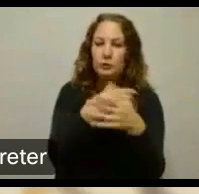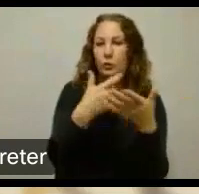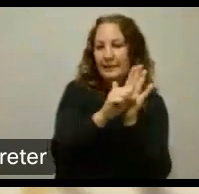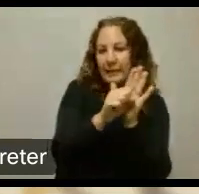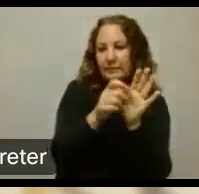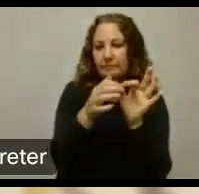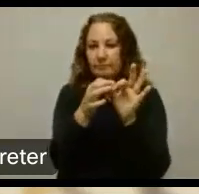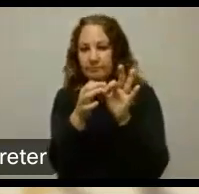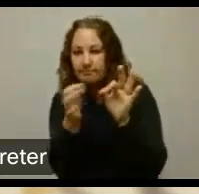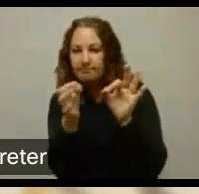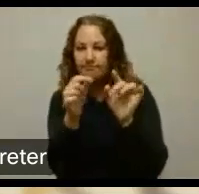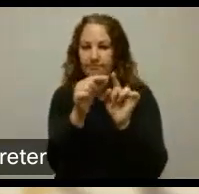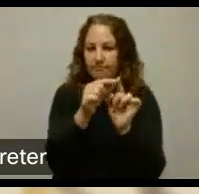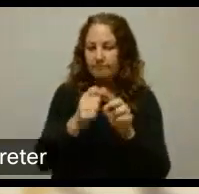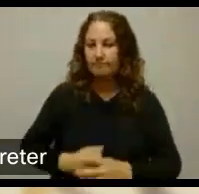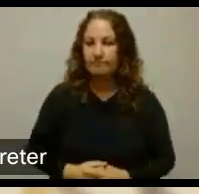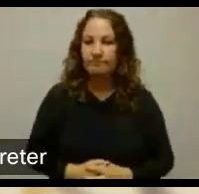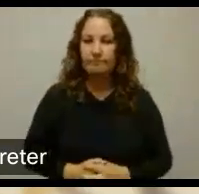phrases.